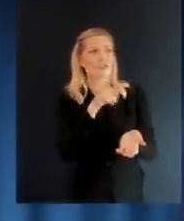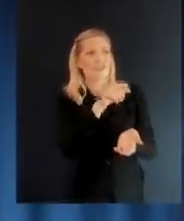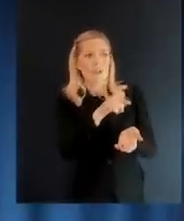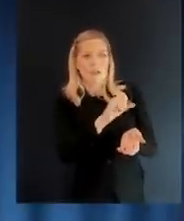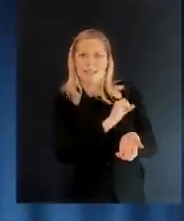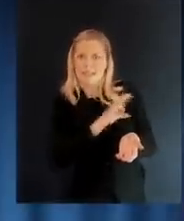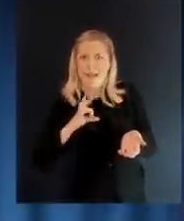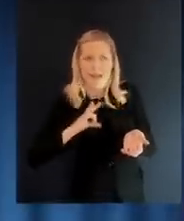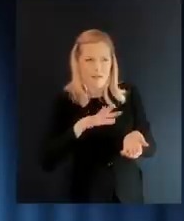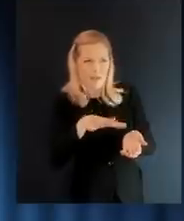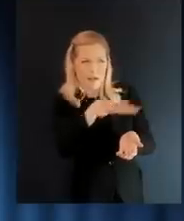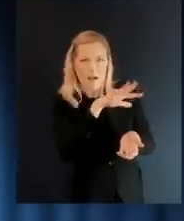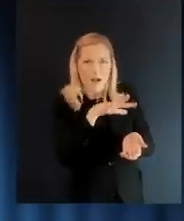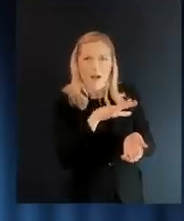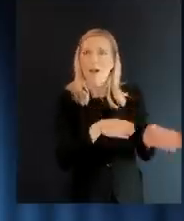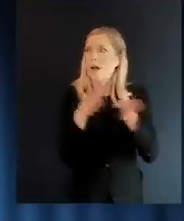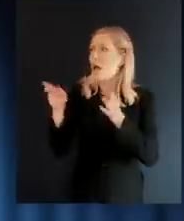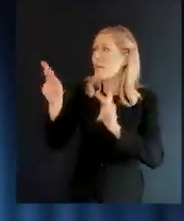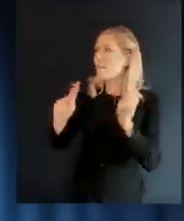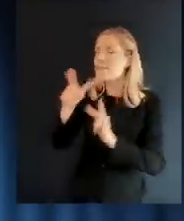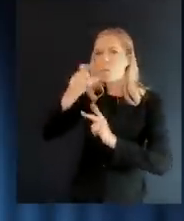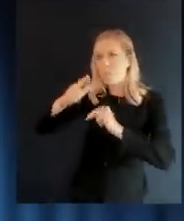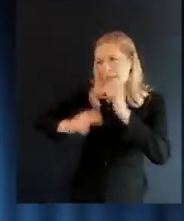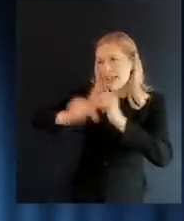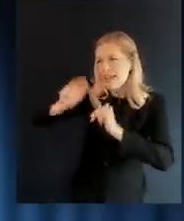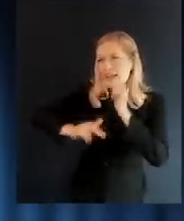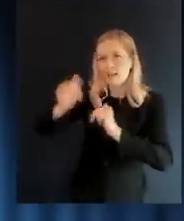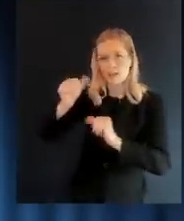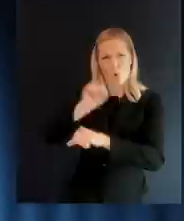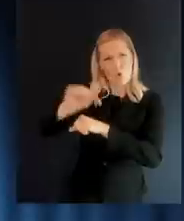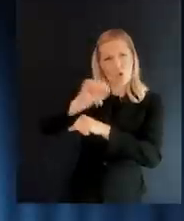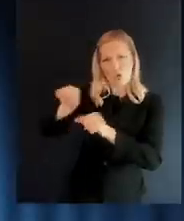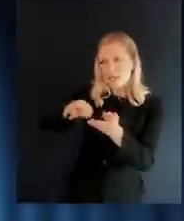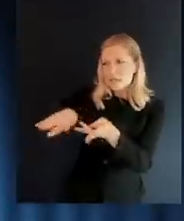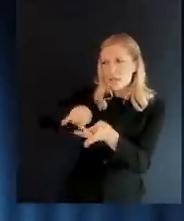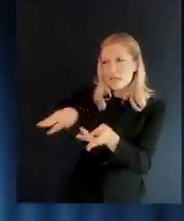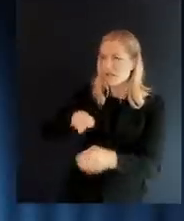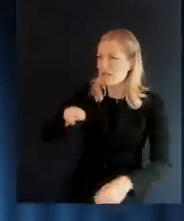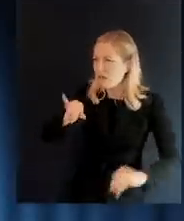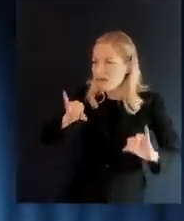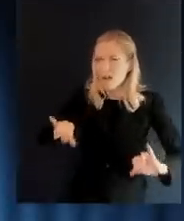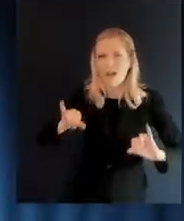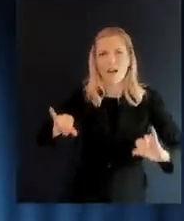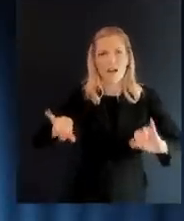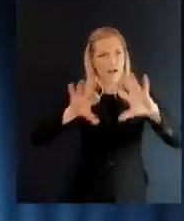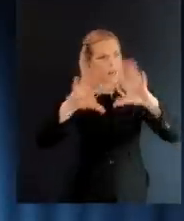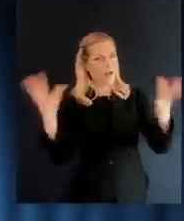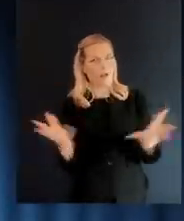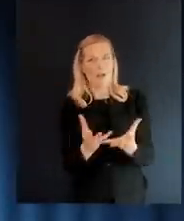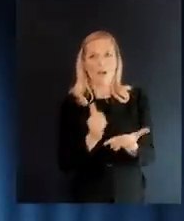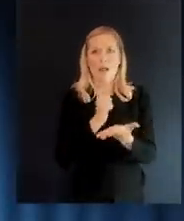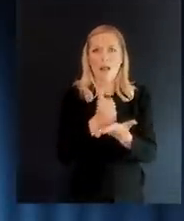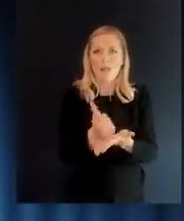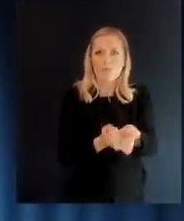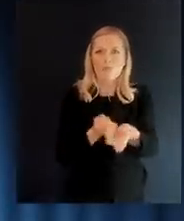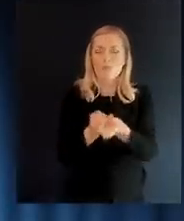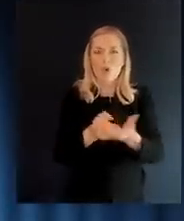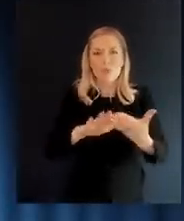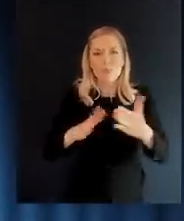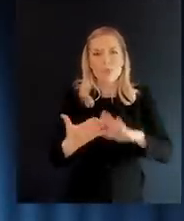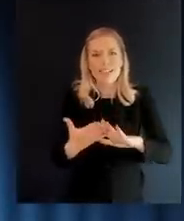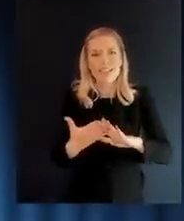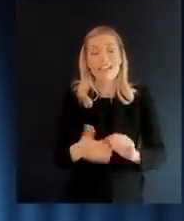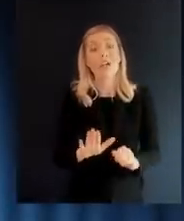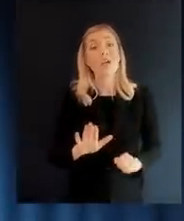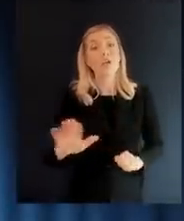you inspire us. As you move into this prestigious group called Madison College alumni,